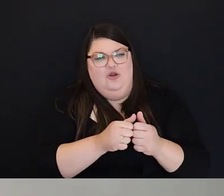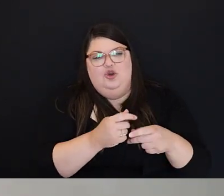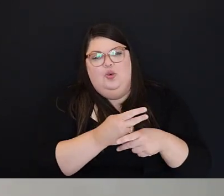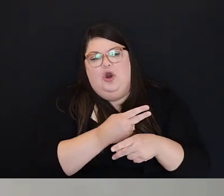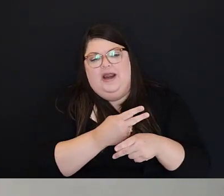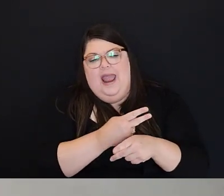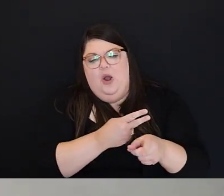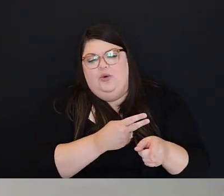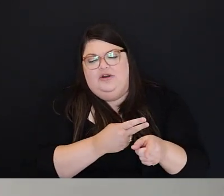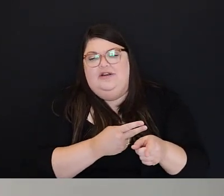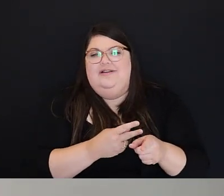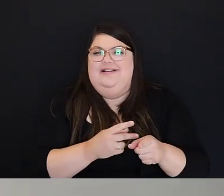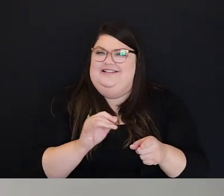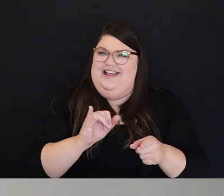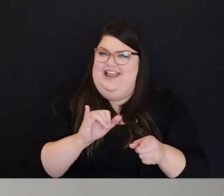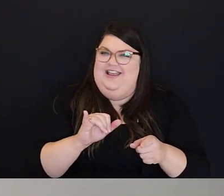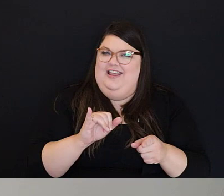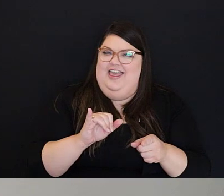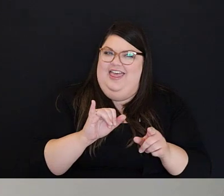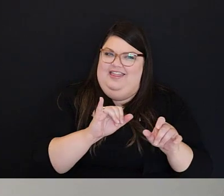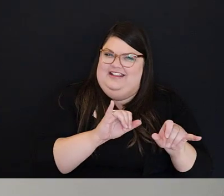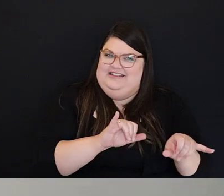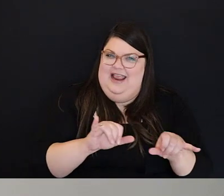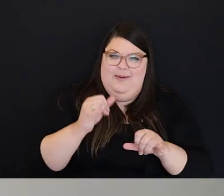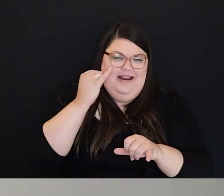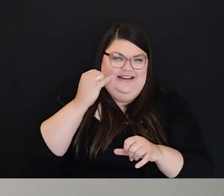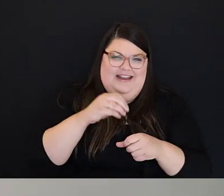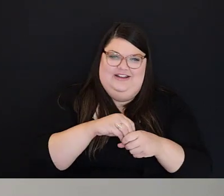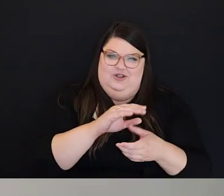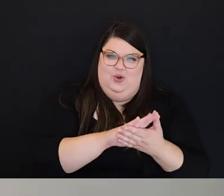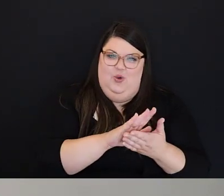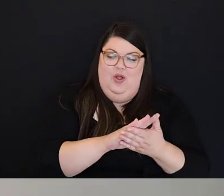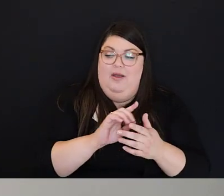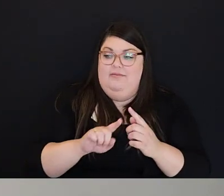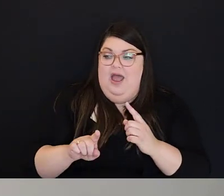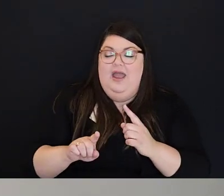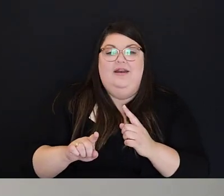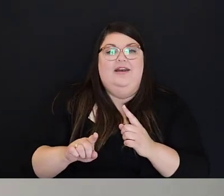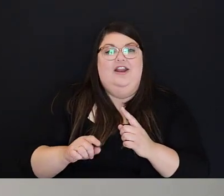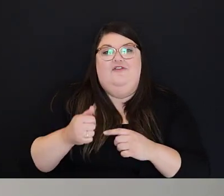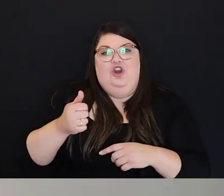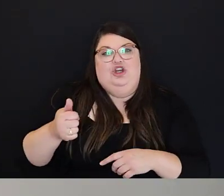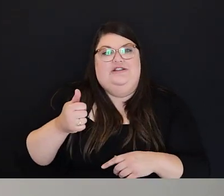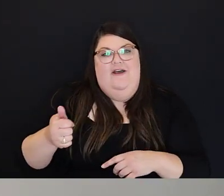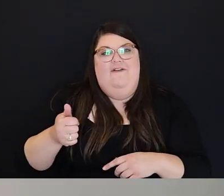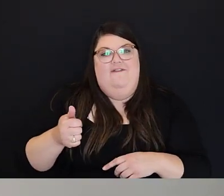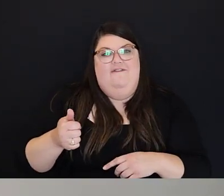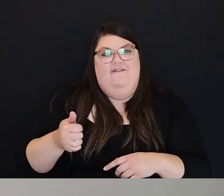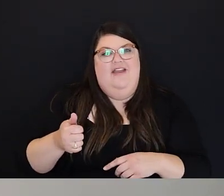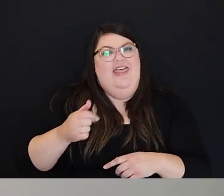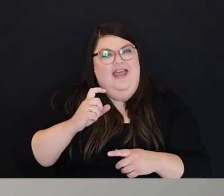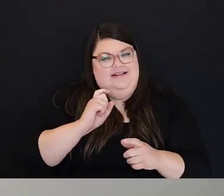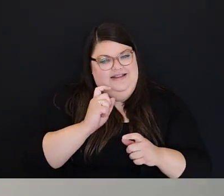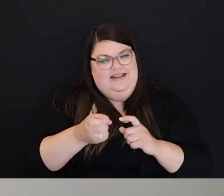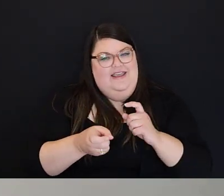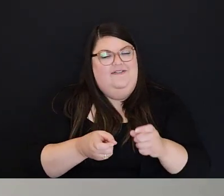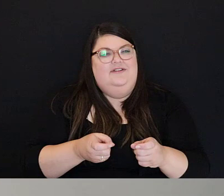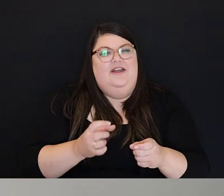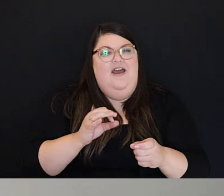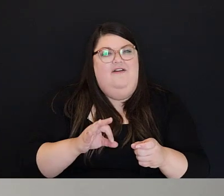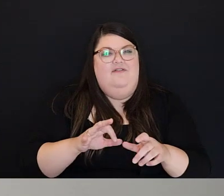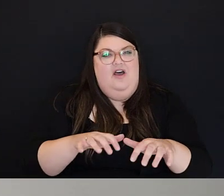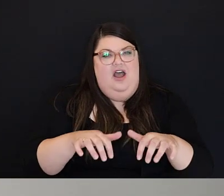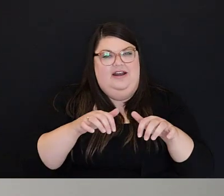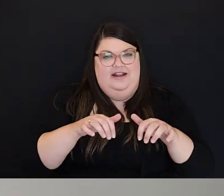it reminded me of that, but for yourself, but also this gift of an invitation for the audience that you're sharing your workings out with